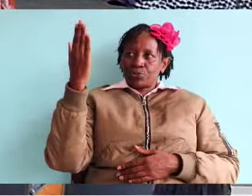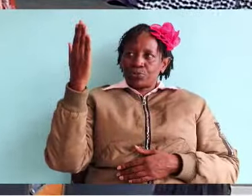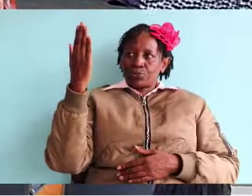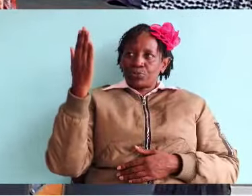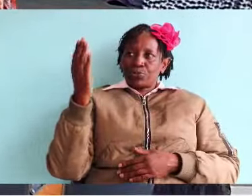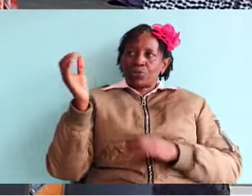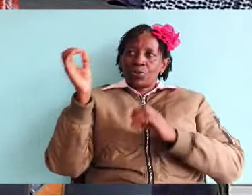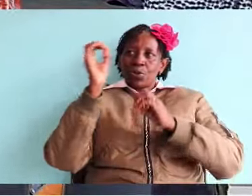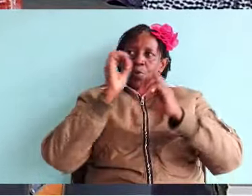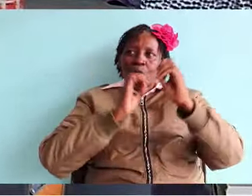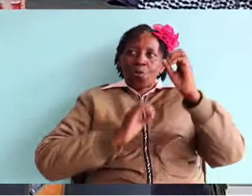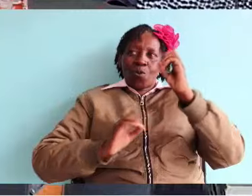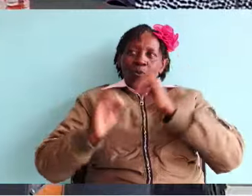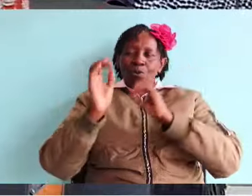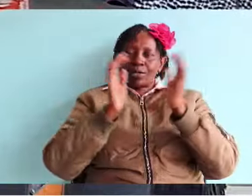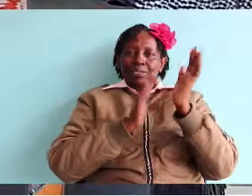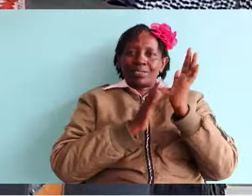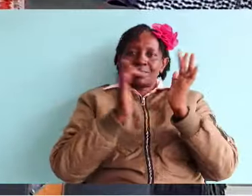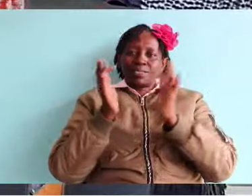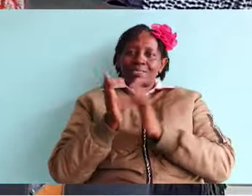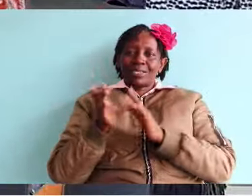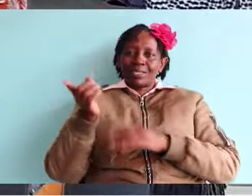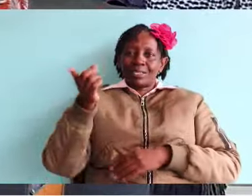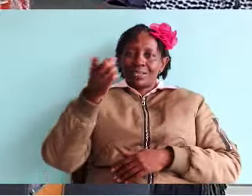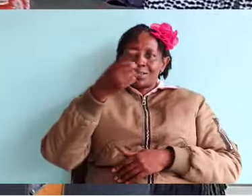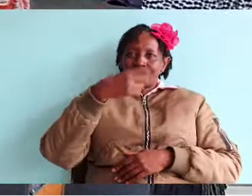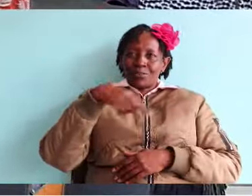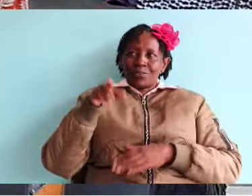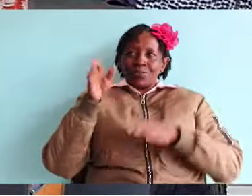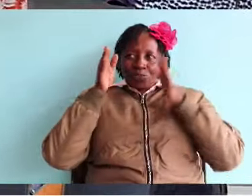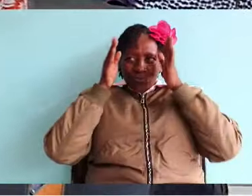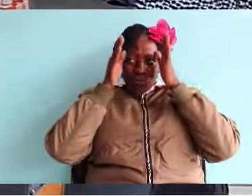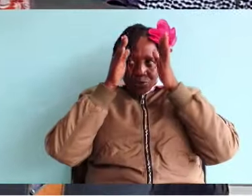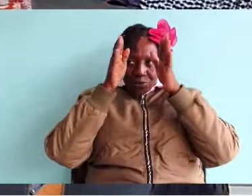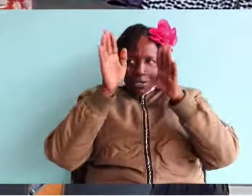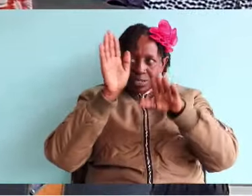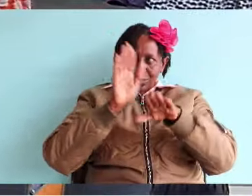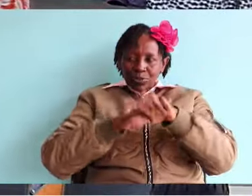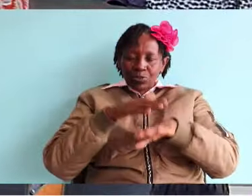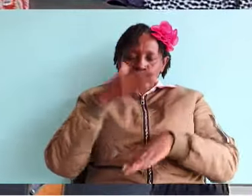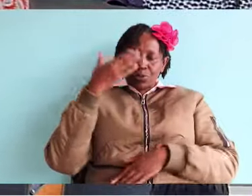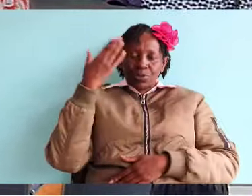Oh Jesus, we turn our eyes to You.